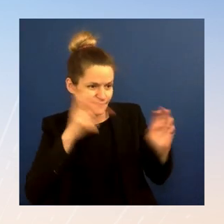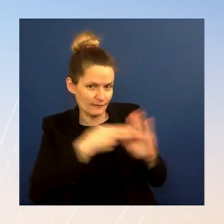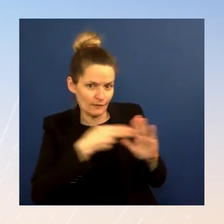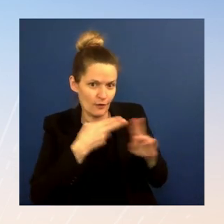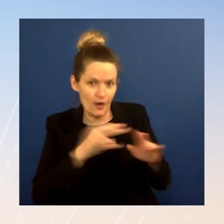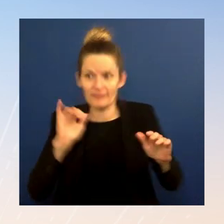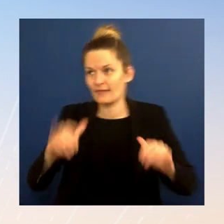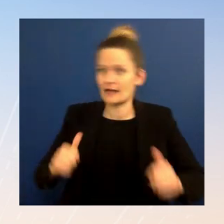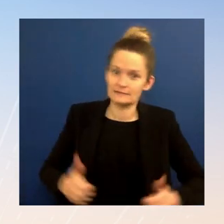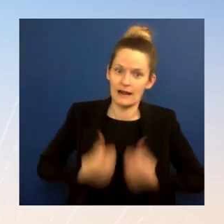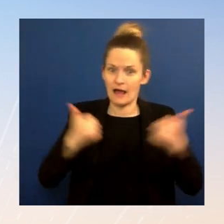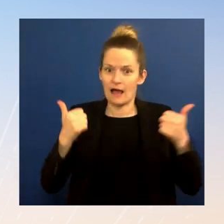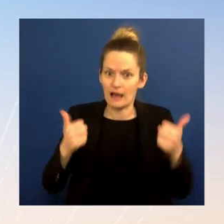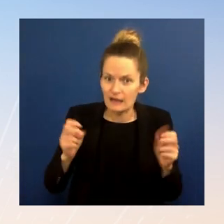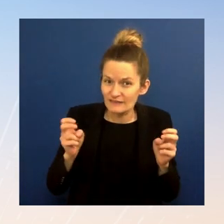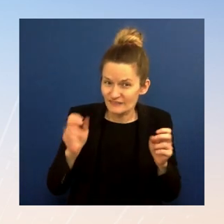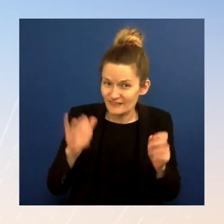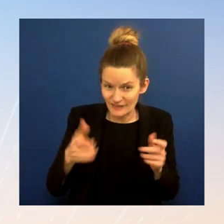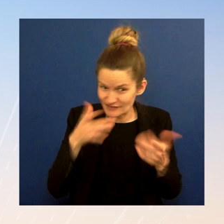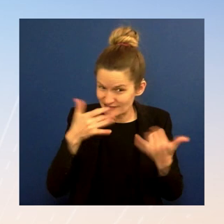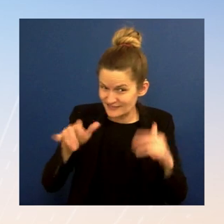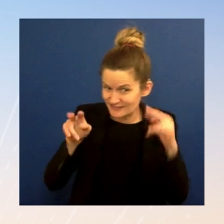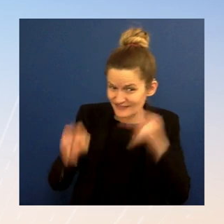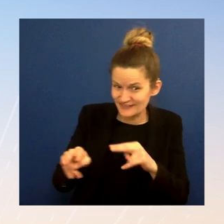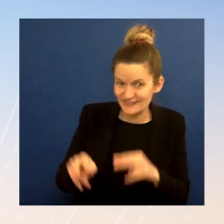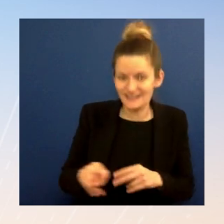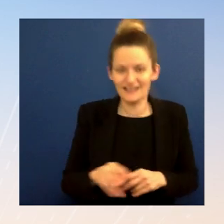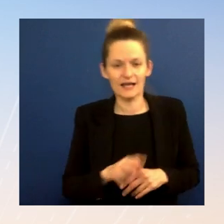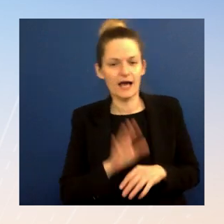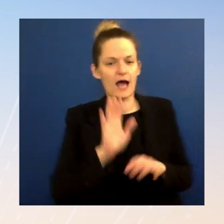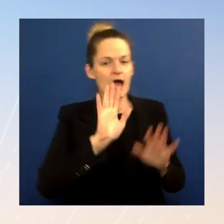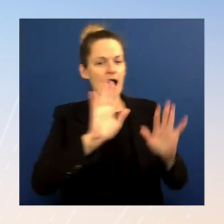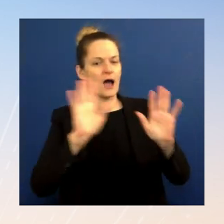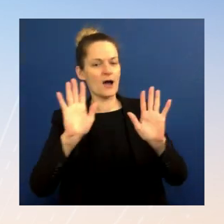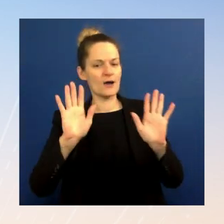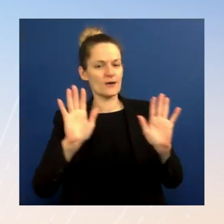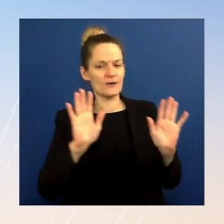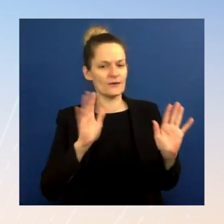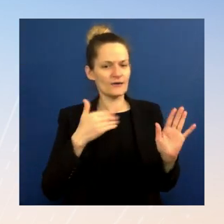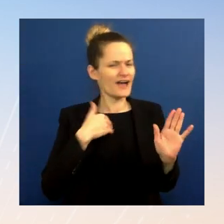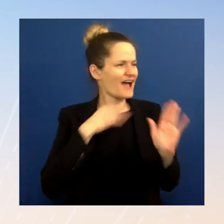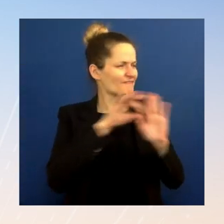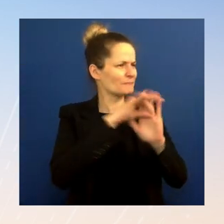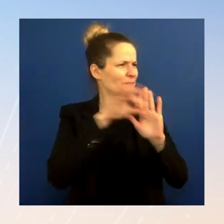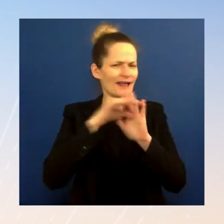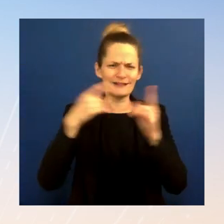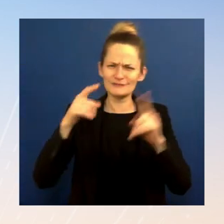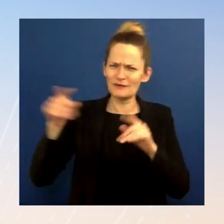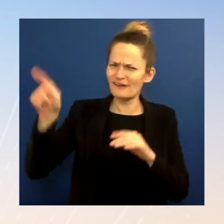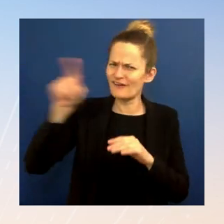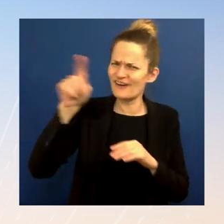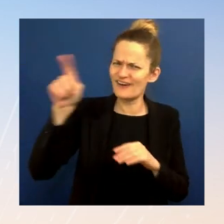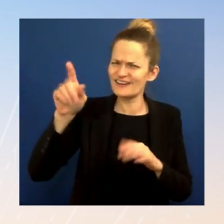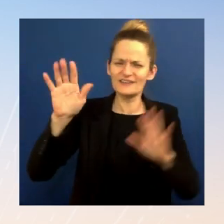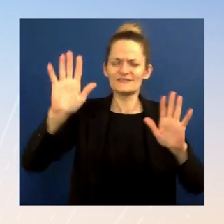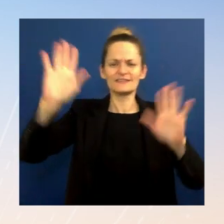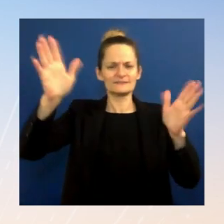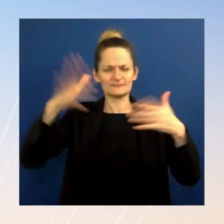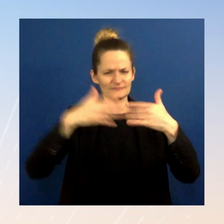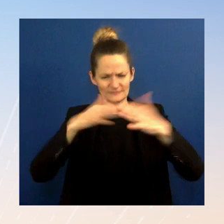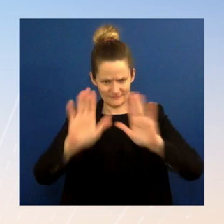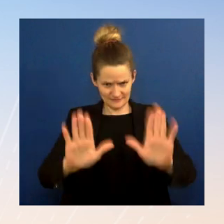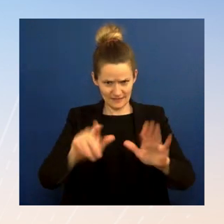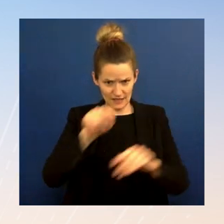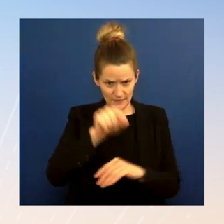soothing. I don't know where that came from. I would say our view is while we've made a significant amount of progress across the country in fighting